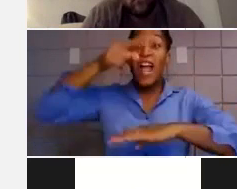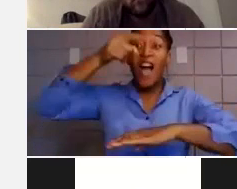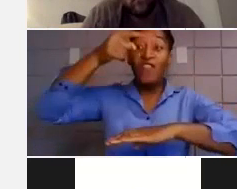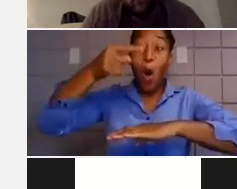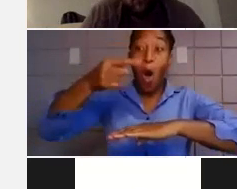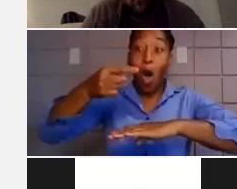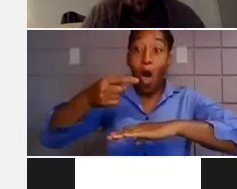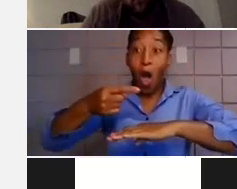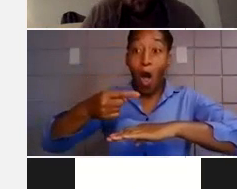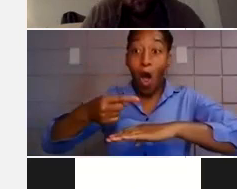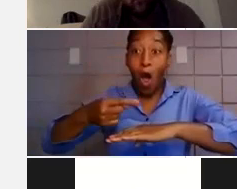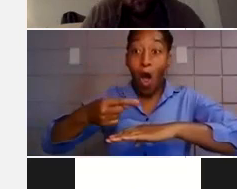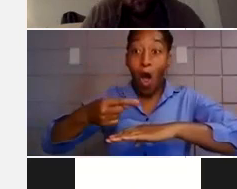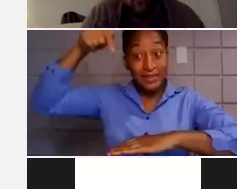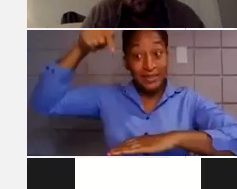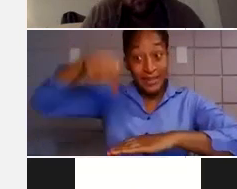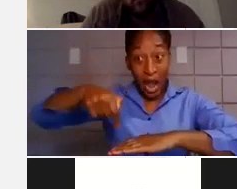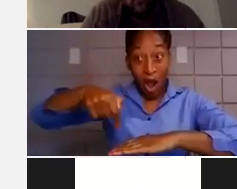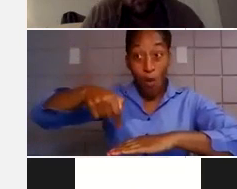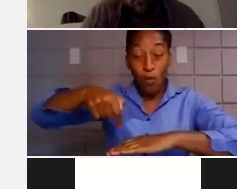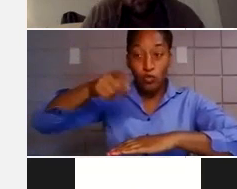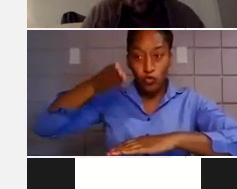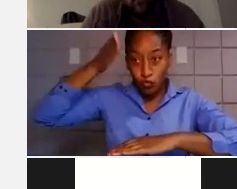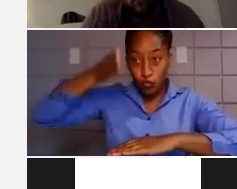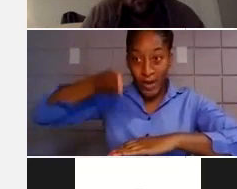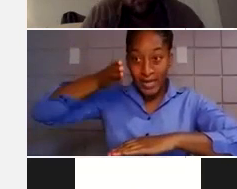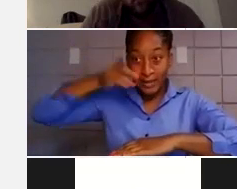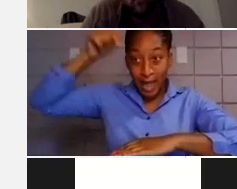down. The blue object is